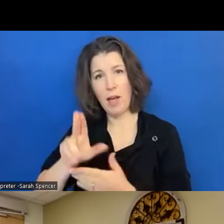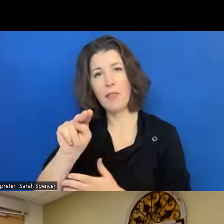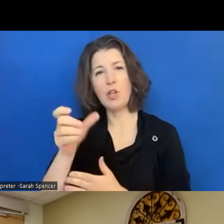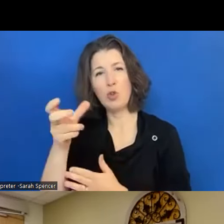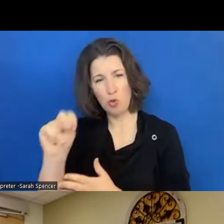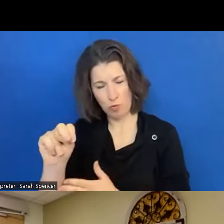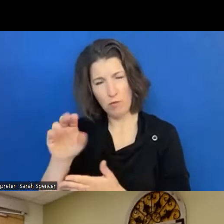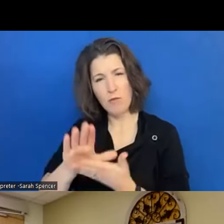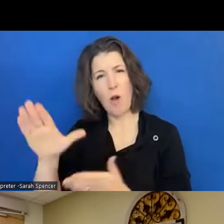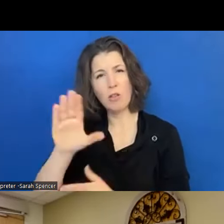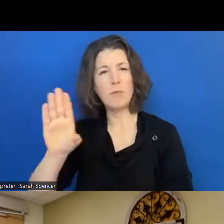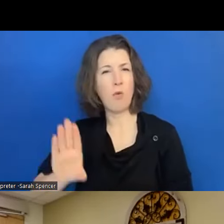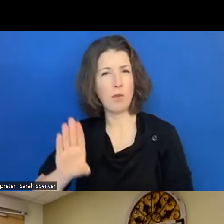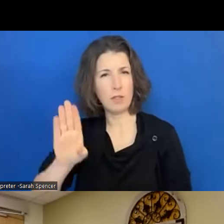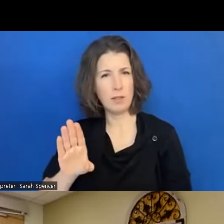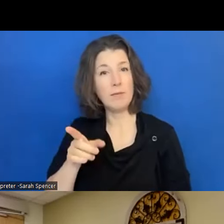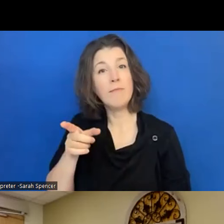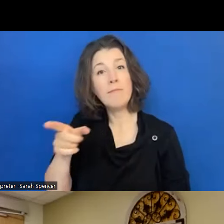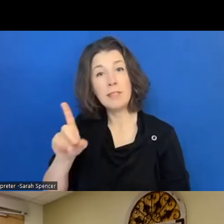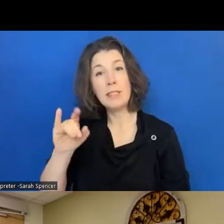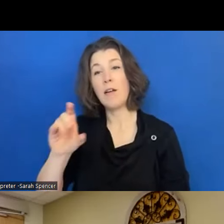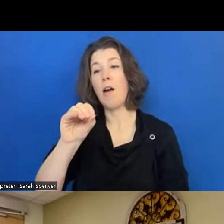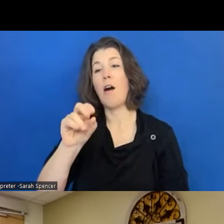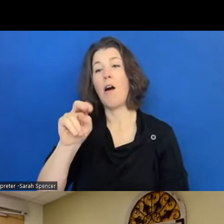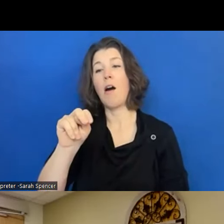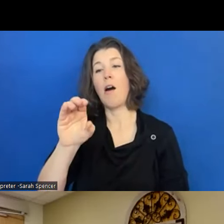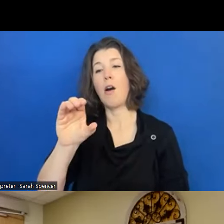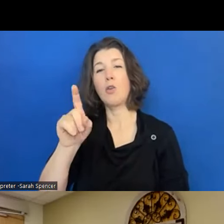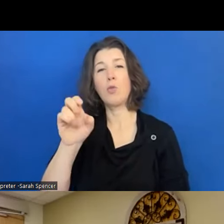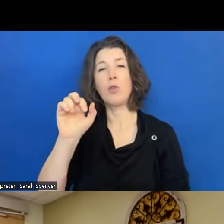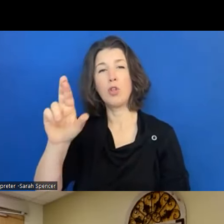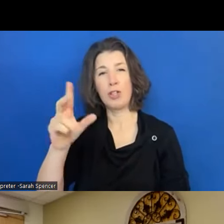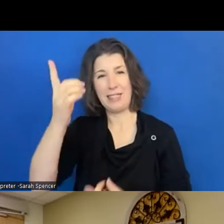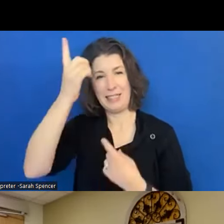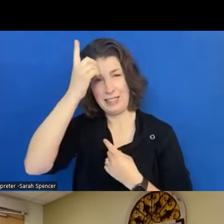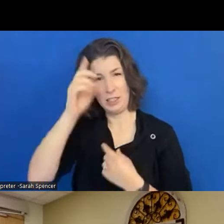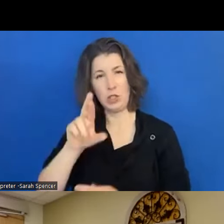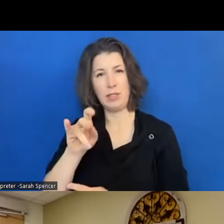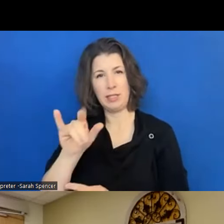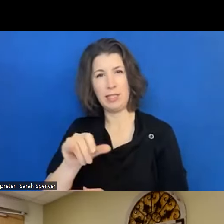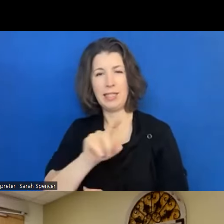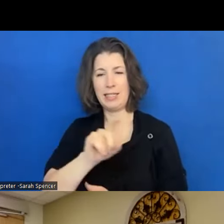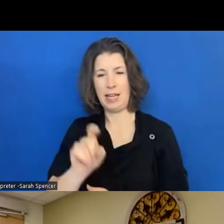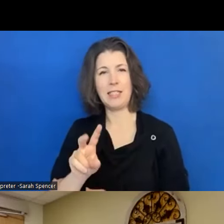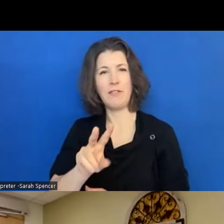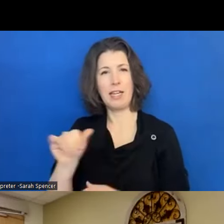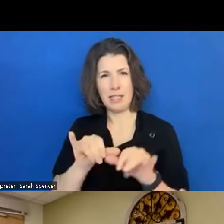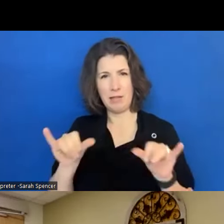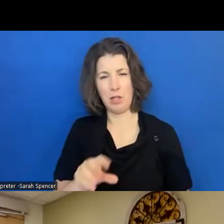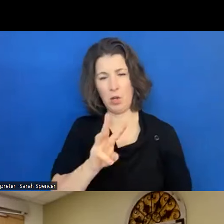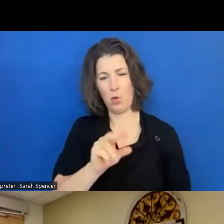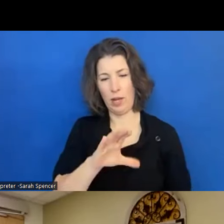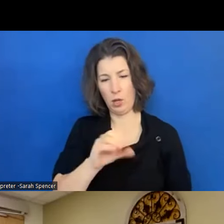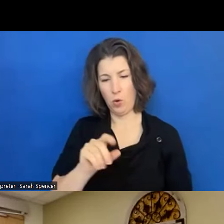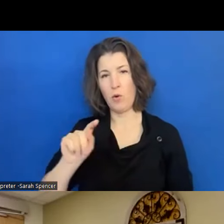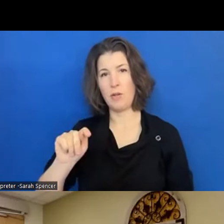Boston. She did an ocular disease residency at the Central Texas VA system in Waco, Temple, and